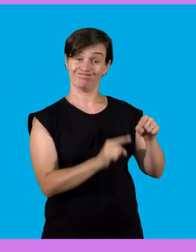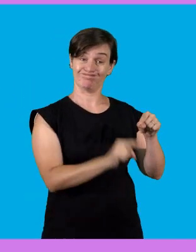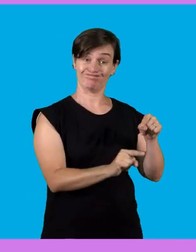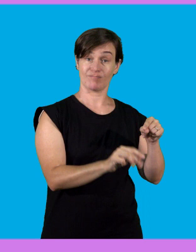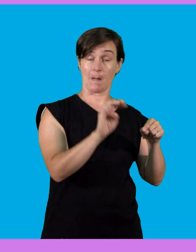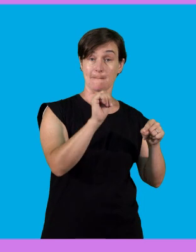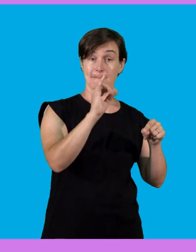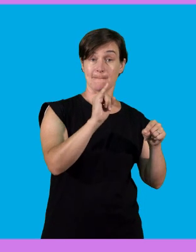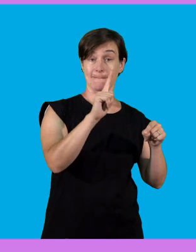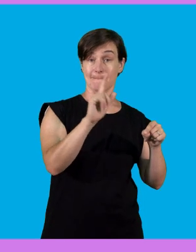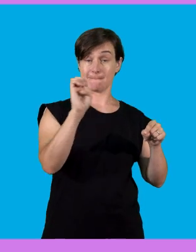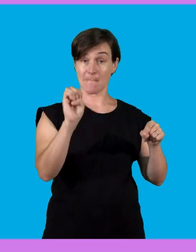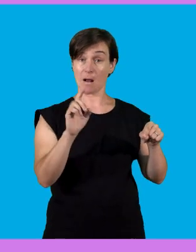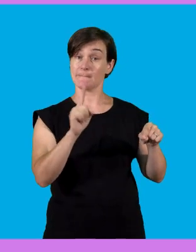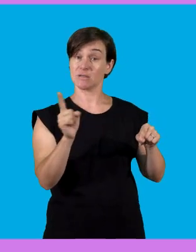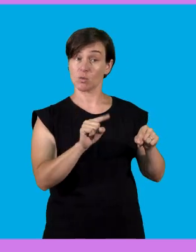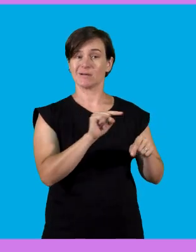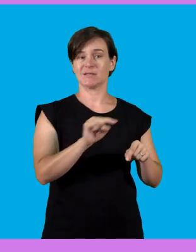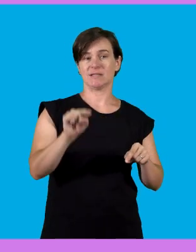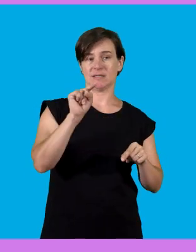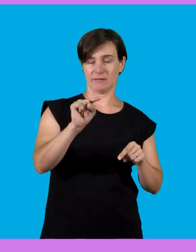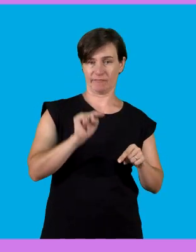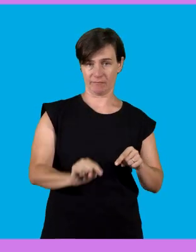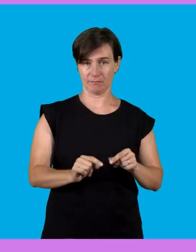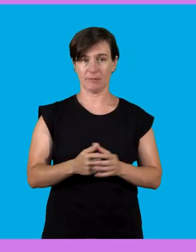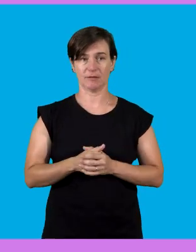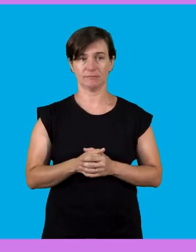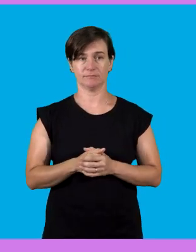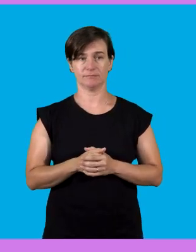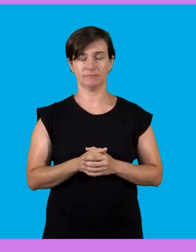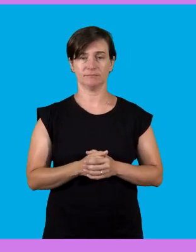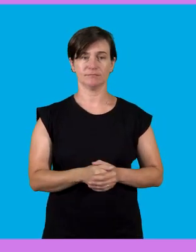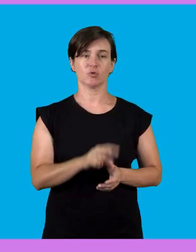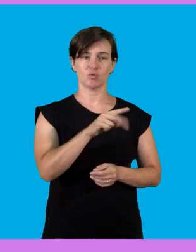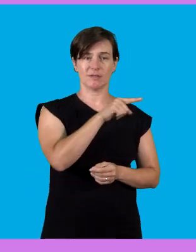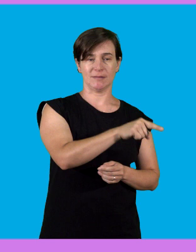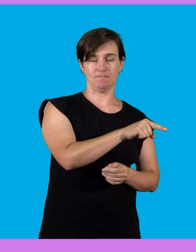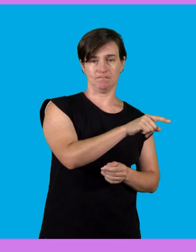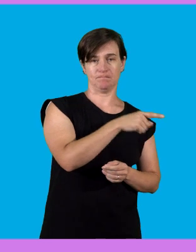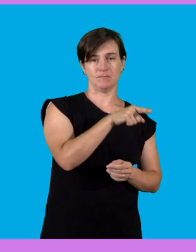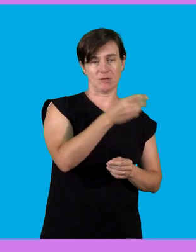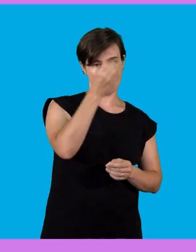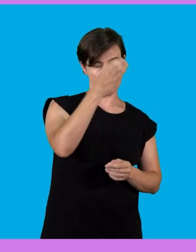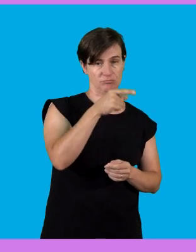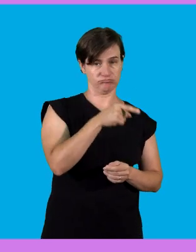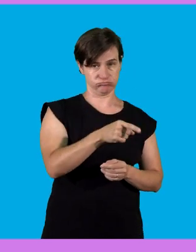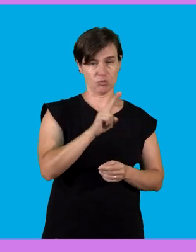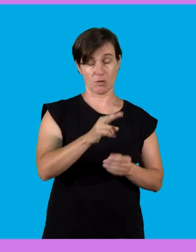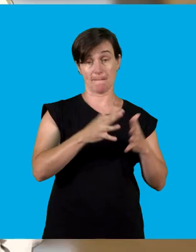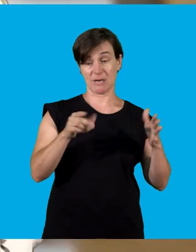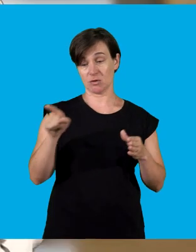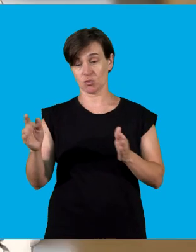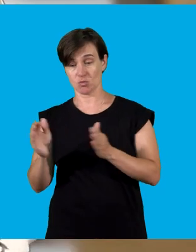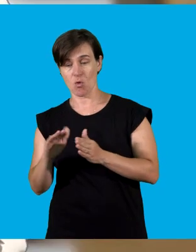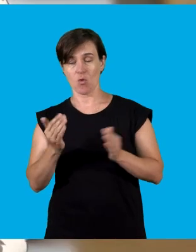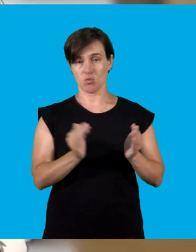1.61 to 1 mile, so there I'm going to divide. And then this is the conversion concept, where you